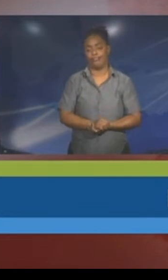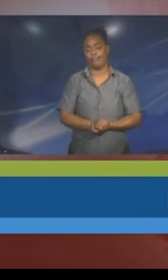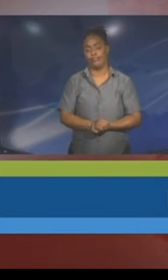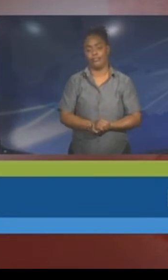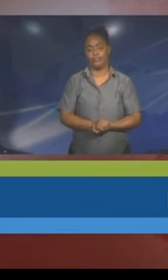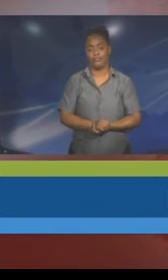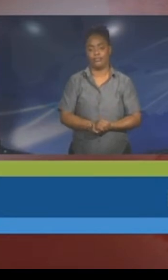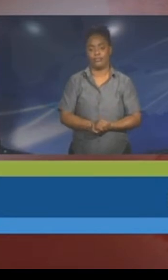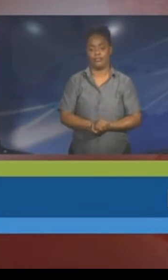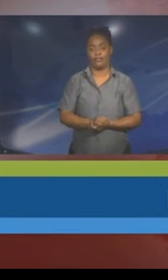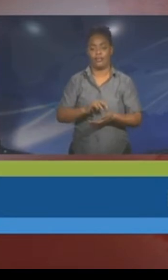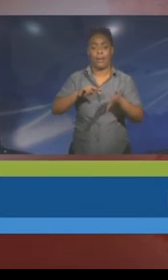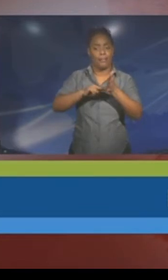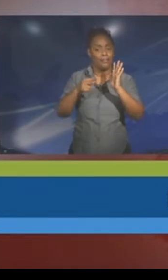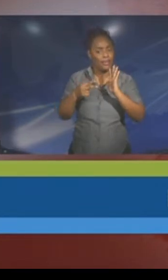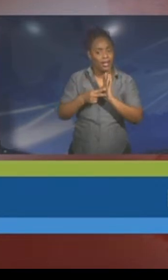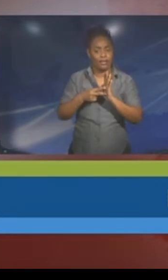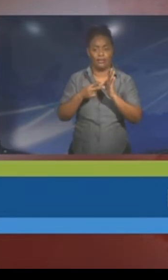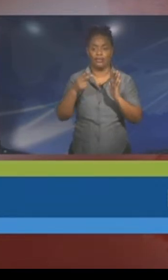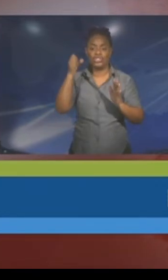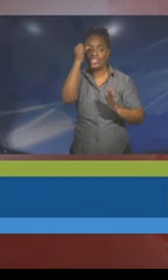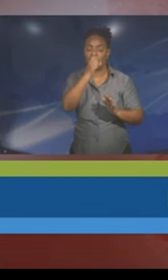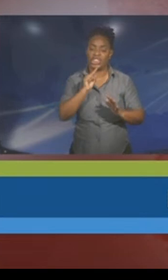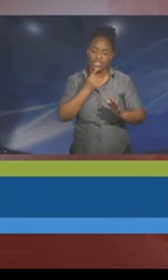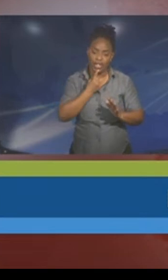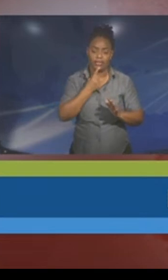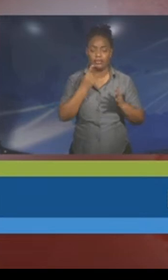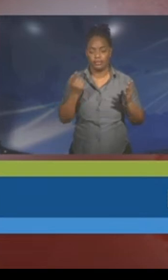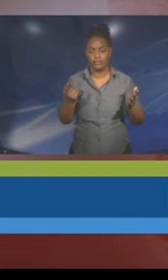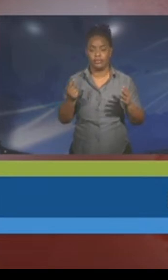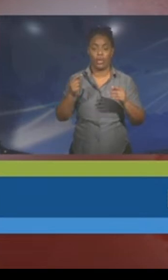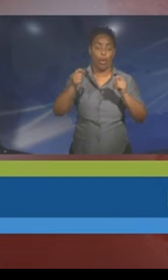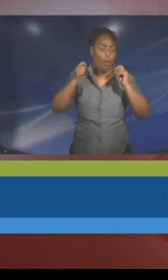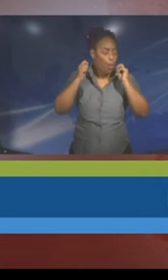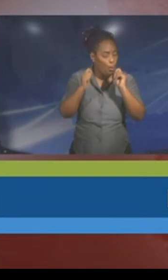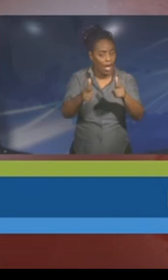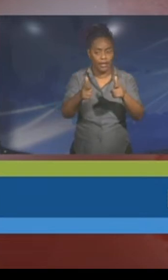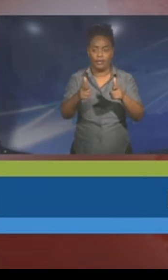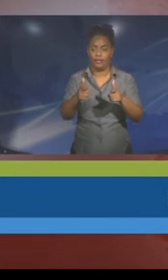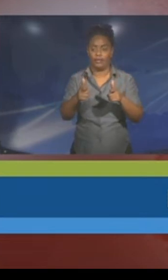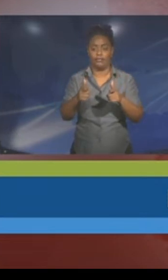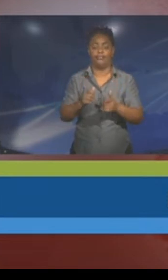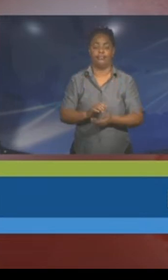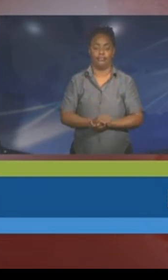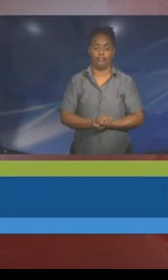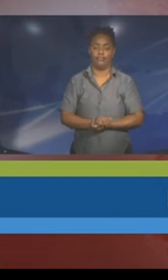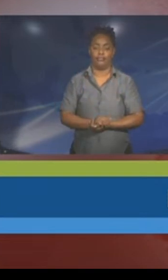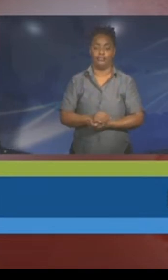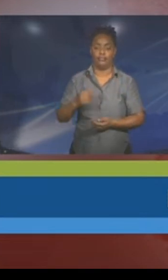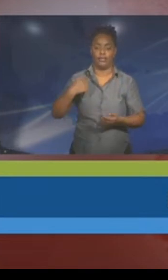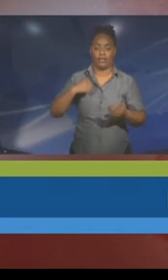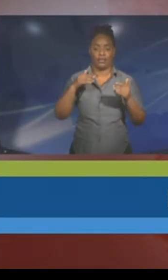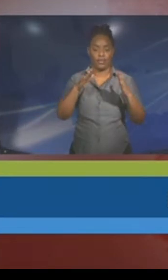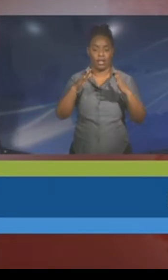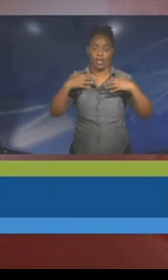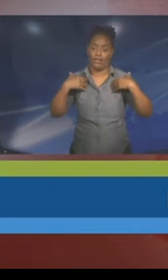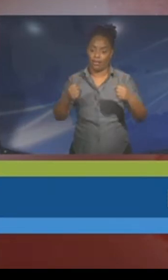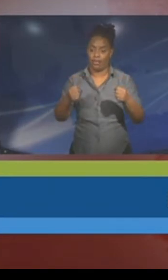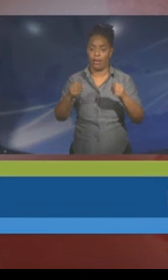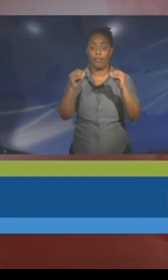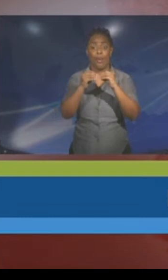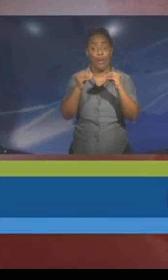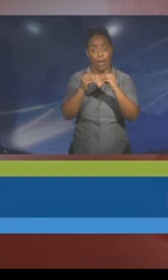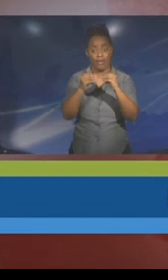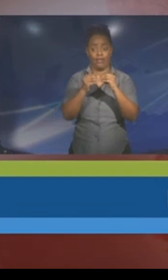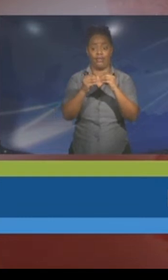a situation that is serious, sudden, unusual, or unexpected, carries implications for public health beyond the affected state's